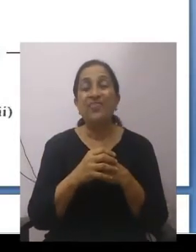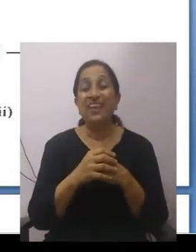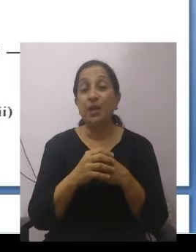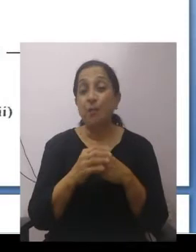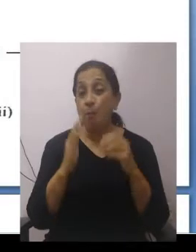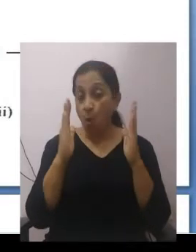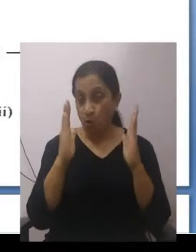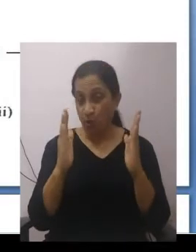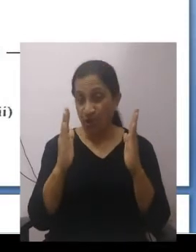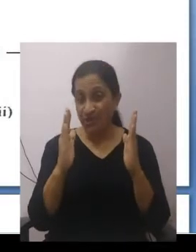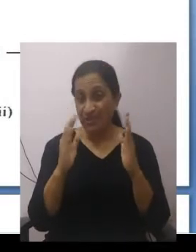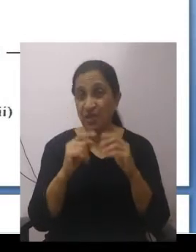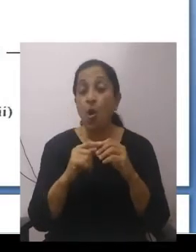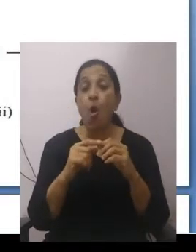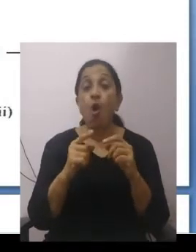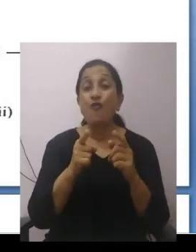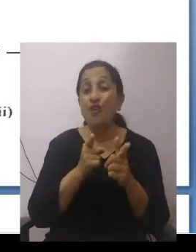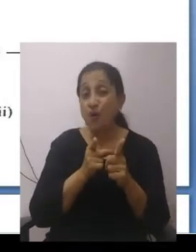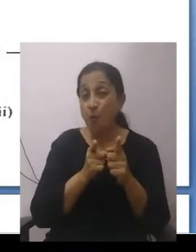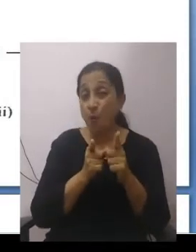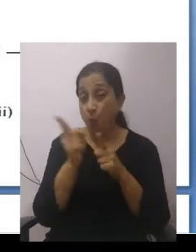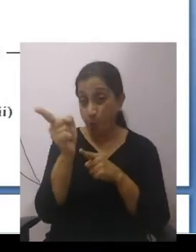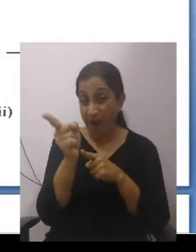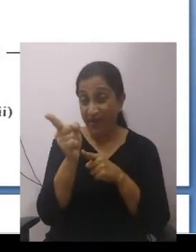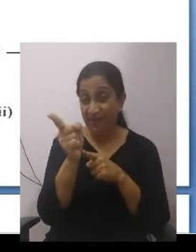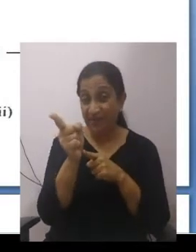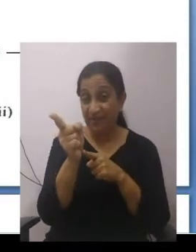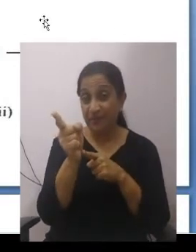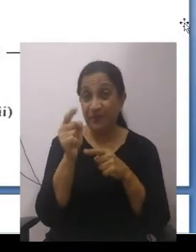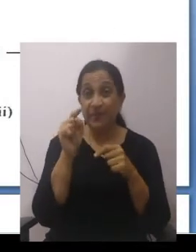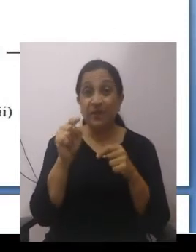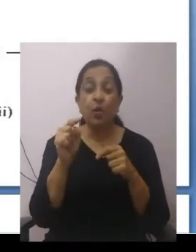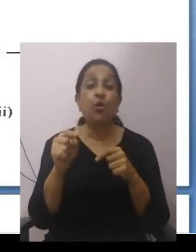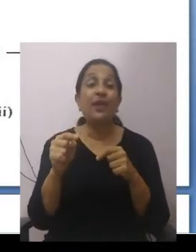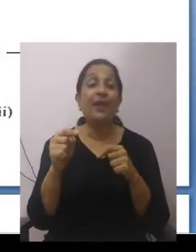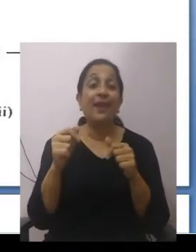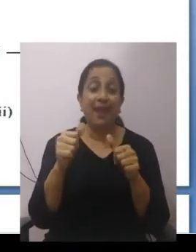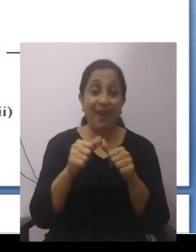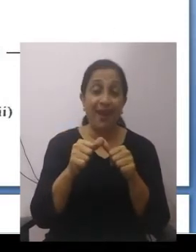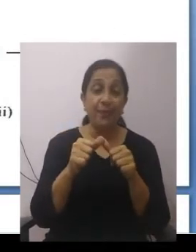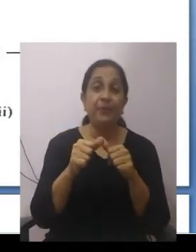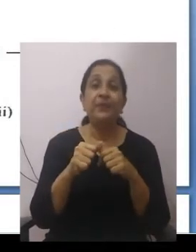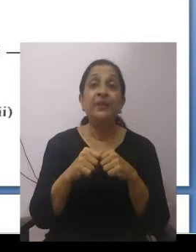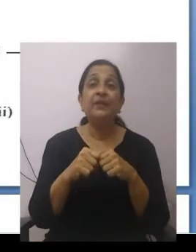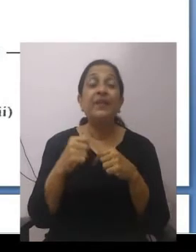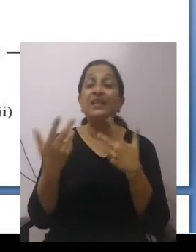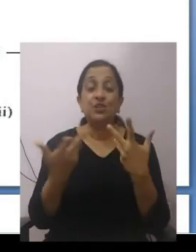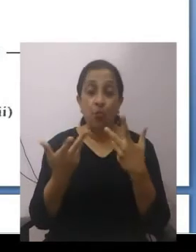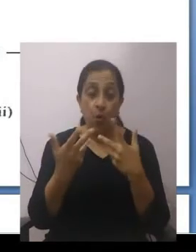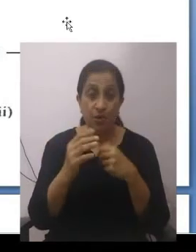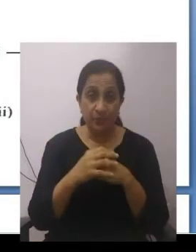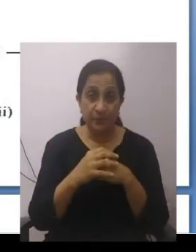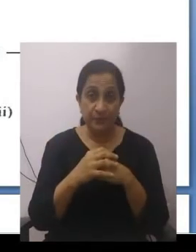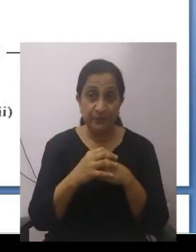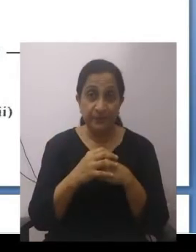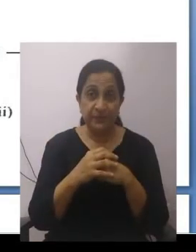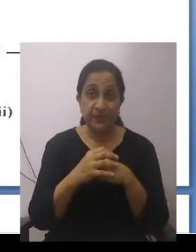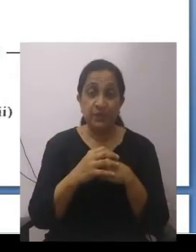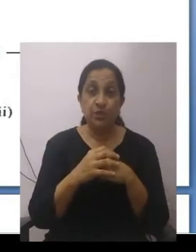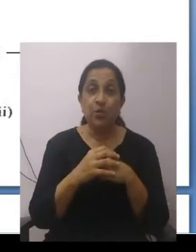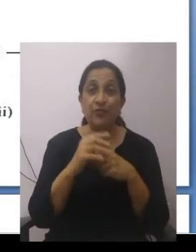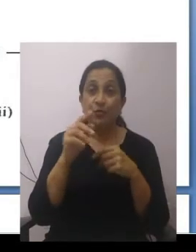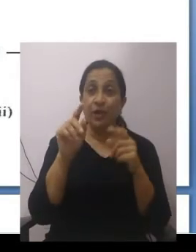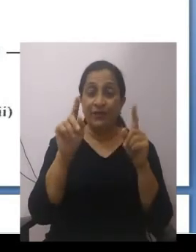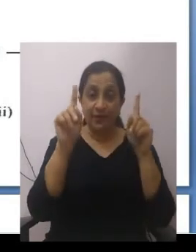of vector component, if you ask, it is represented with